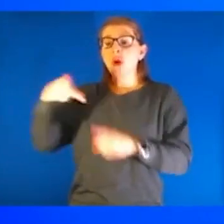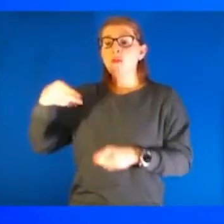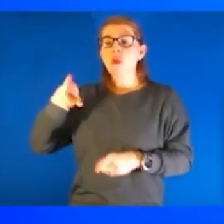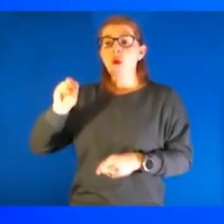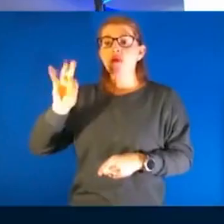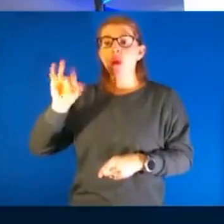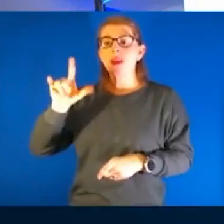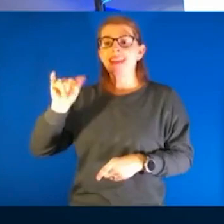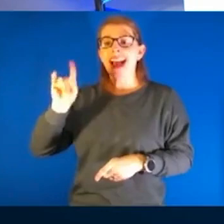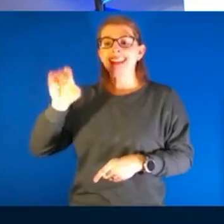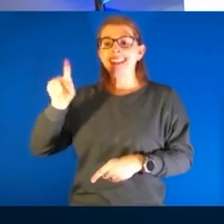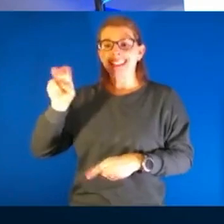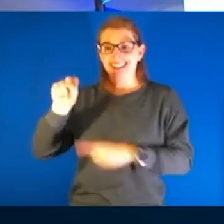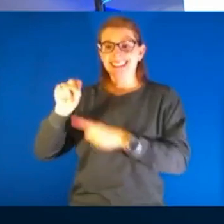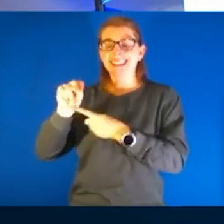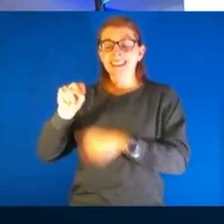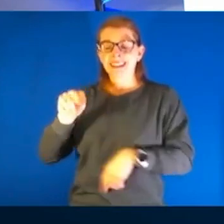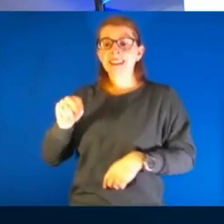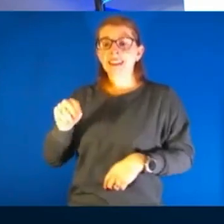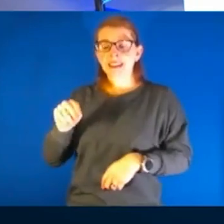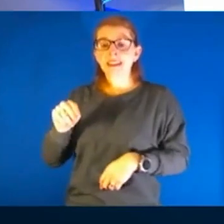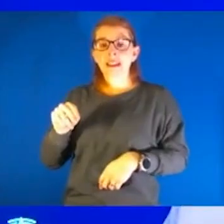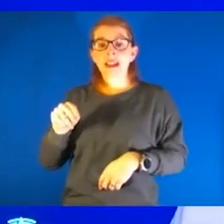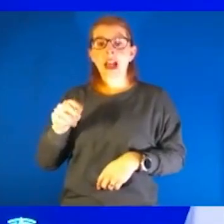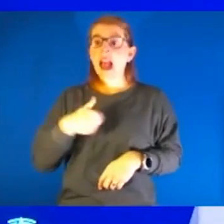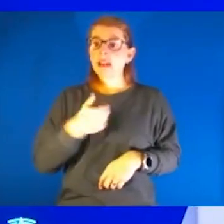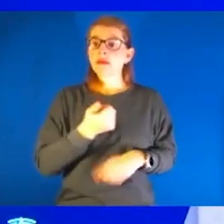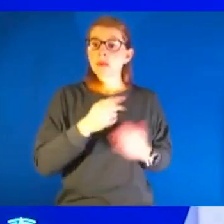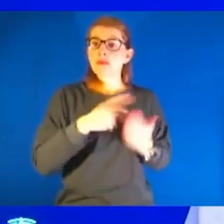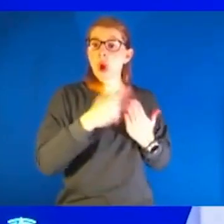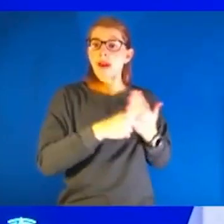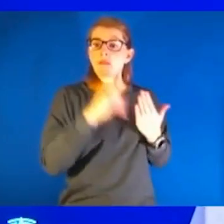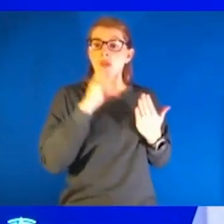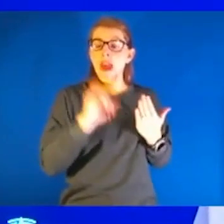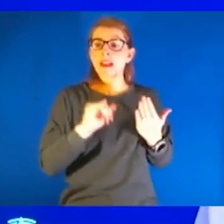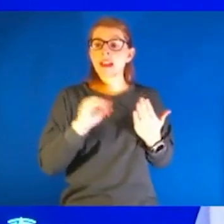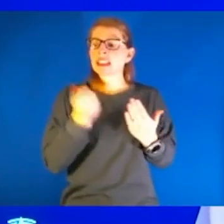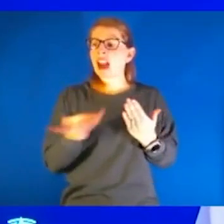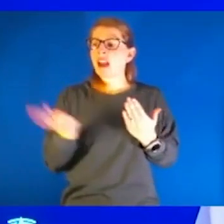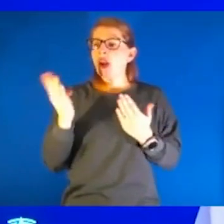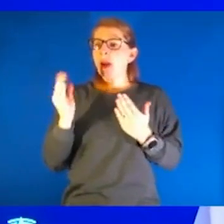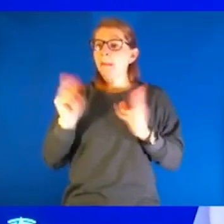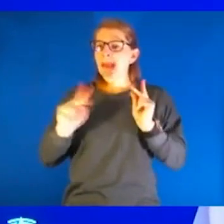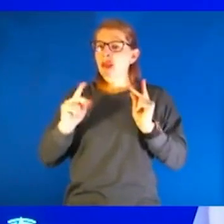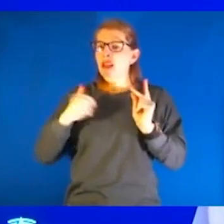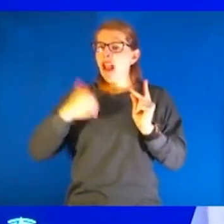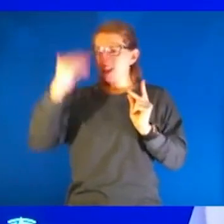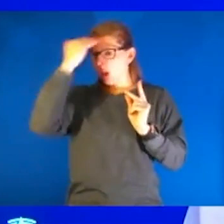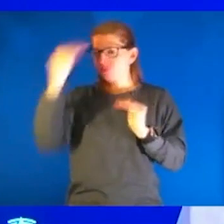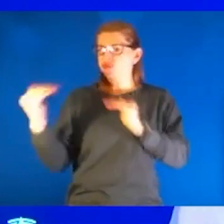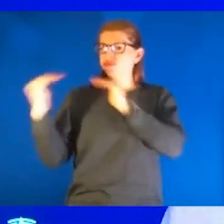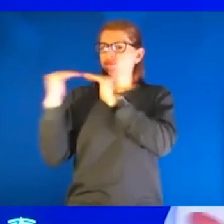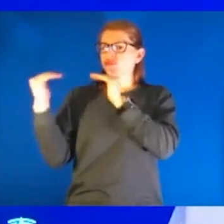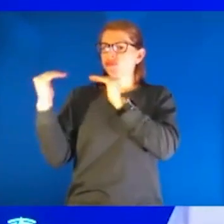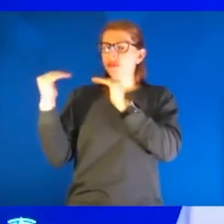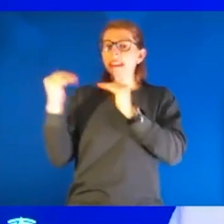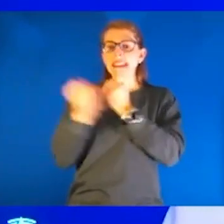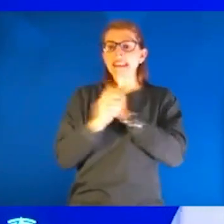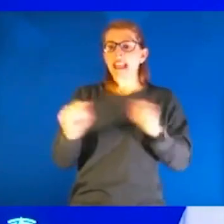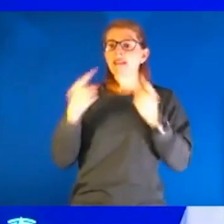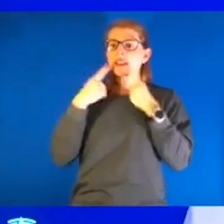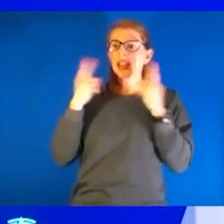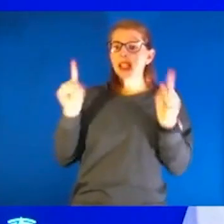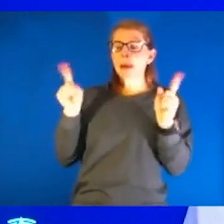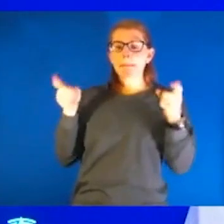Yeah, we have an active program doing that. I have several people I know, my colleagues as well, and it's it's safe and effective. It's managed by